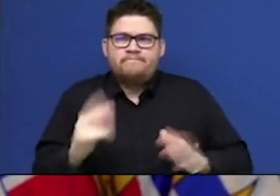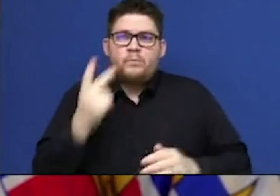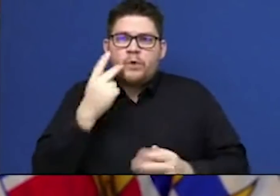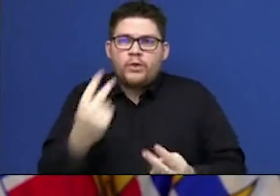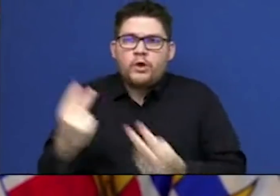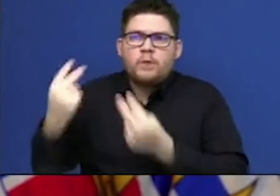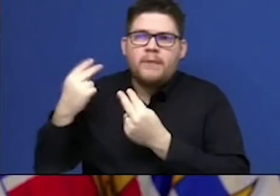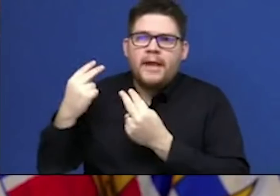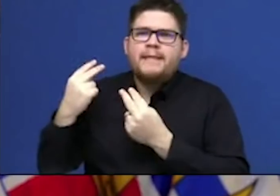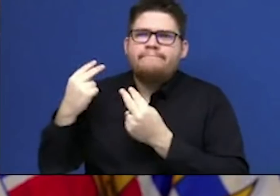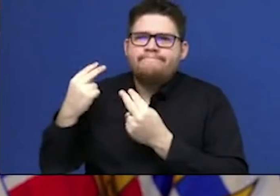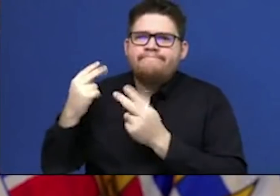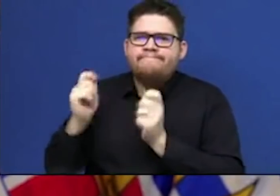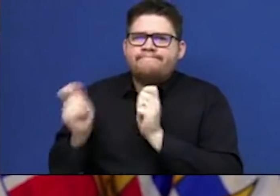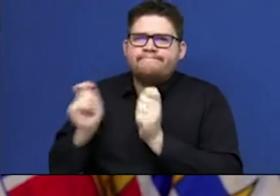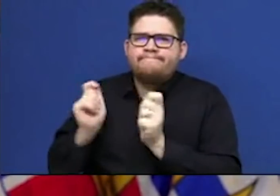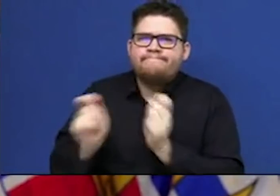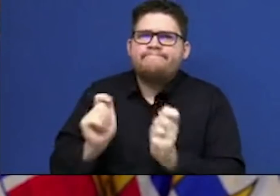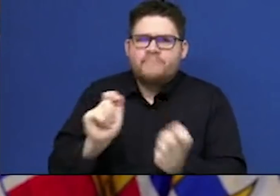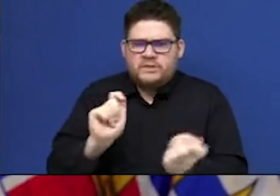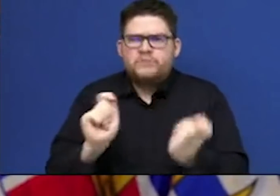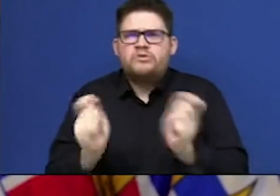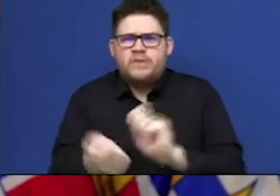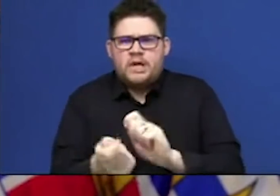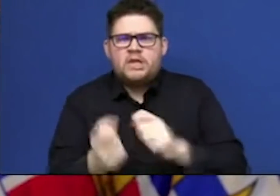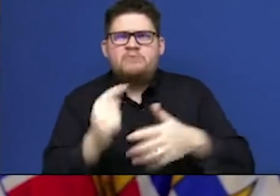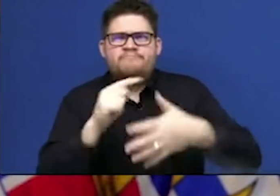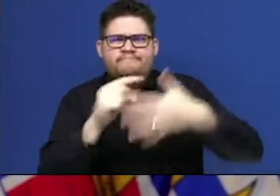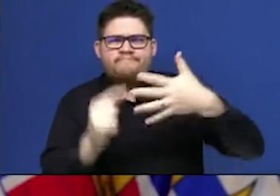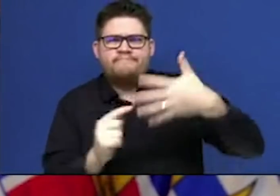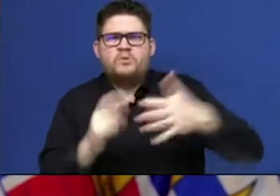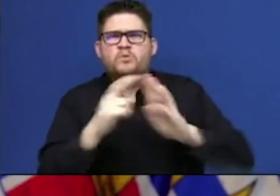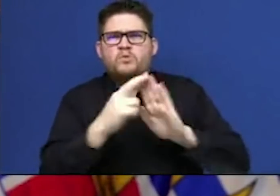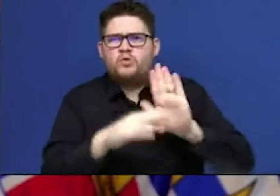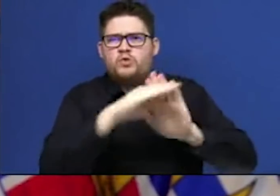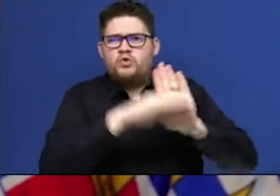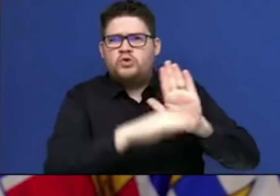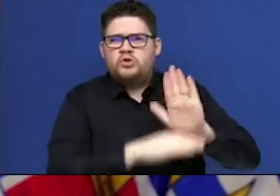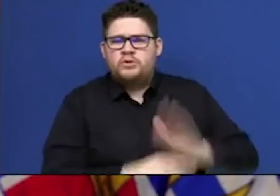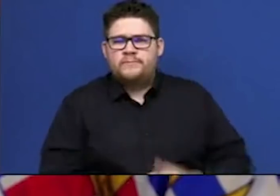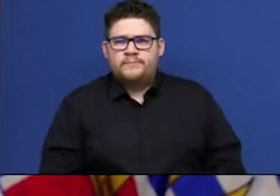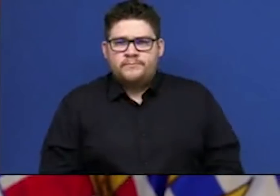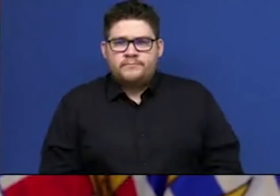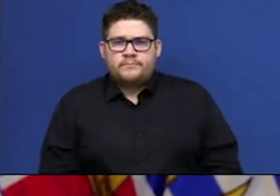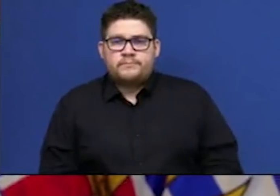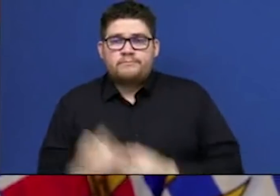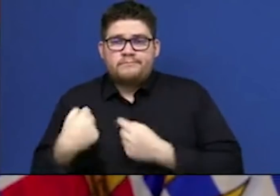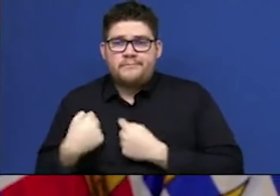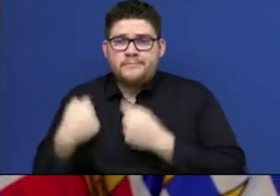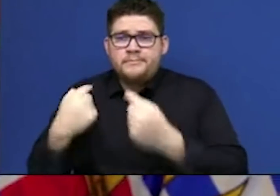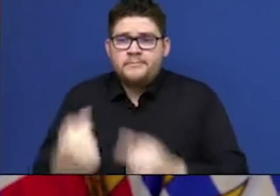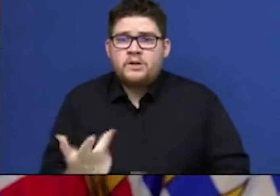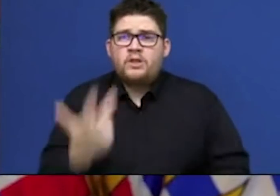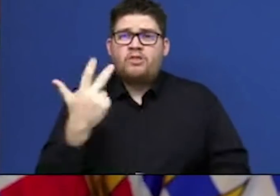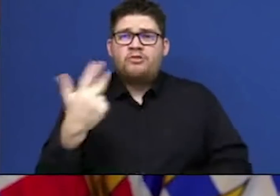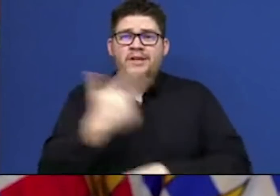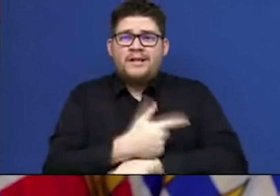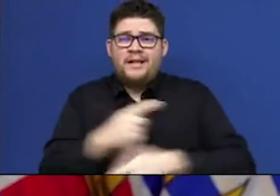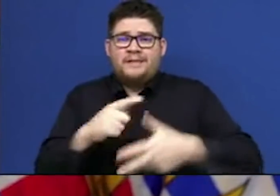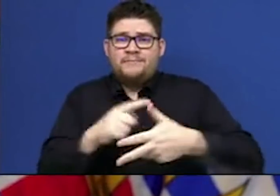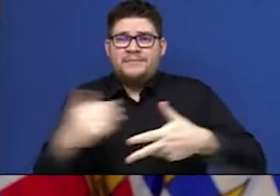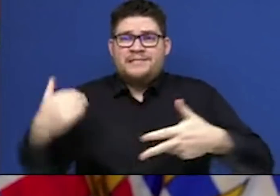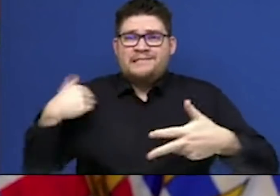of updates around the cases. Since Friday to Saturday, we had 936 new